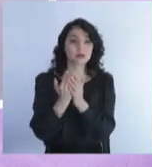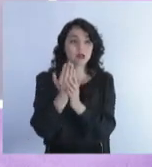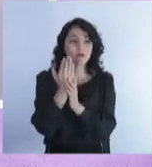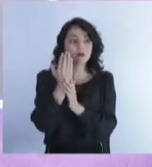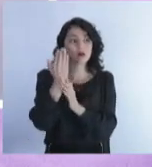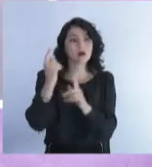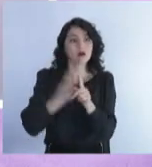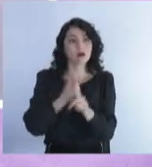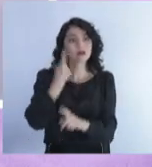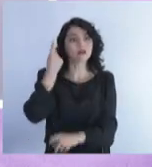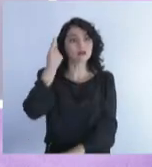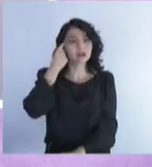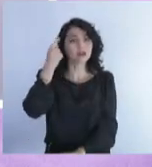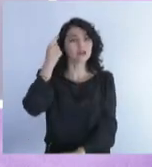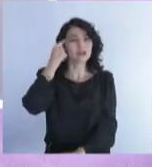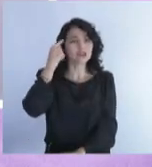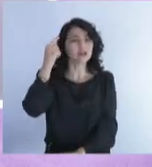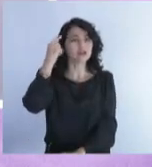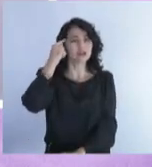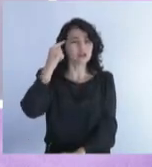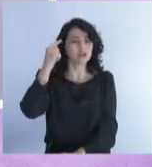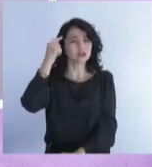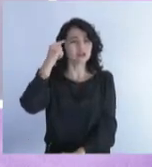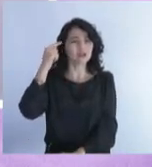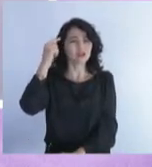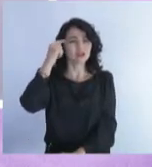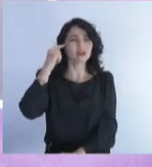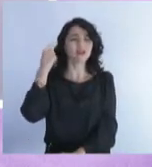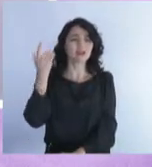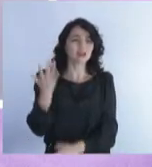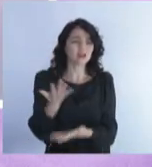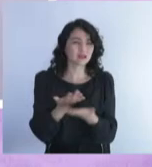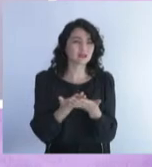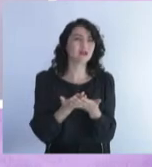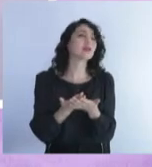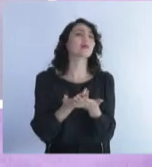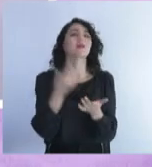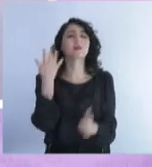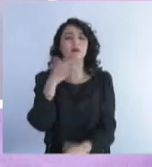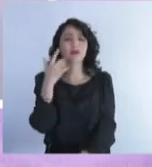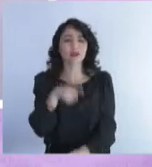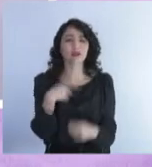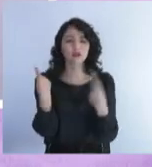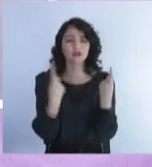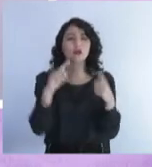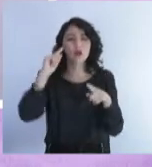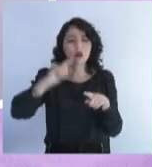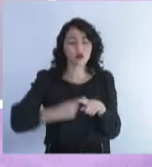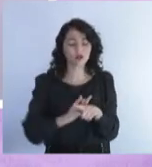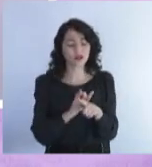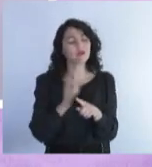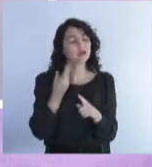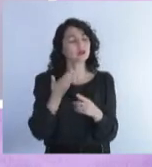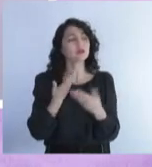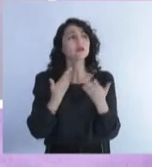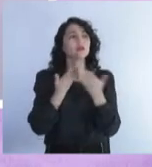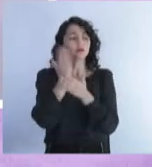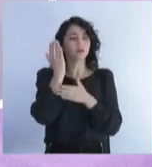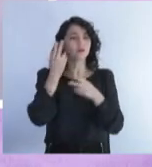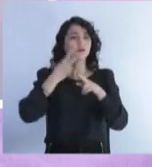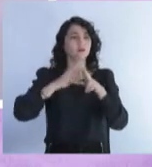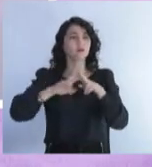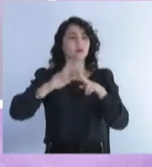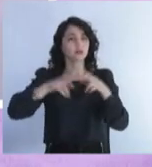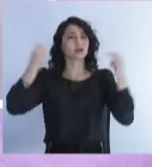we go back to that task, it takes us a while to get focused again, unless we did the exercise I'm about to show you. It's